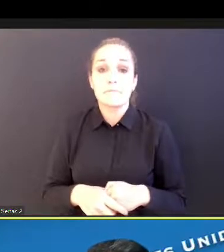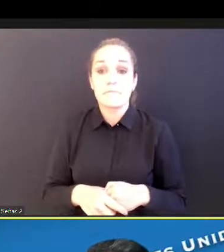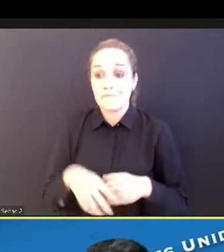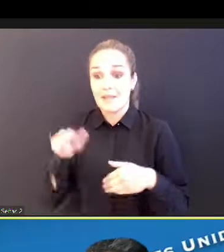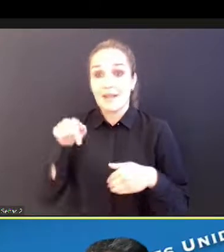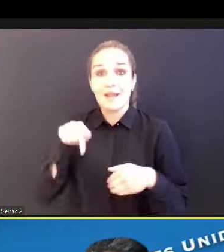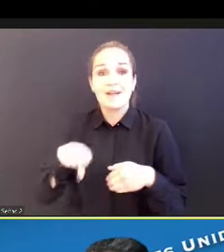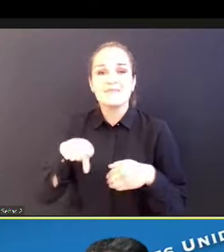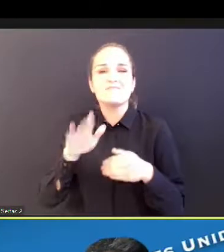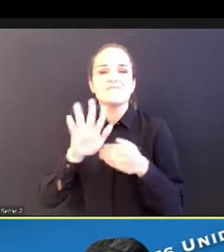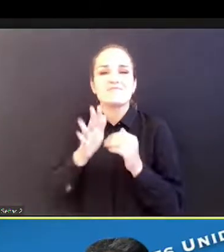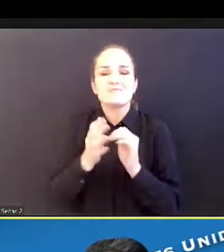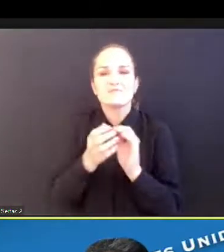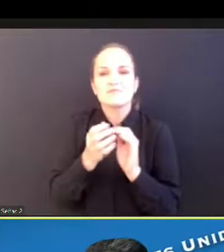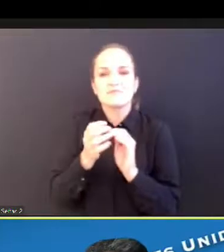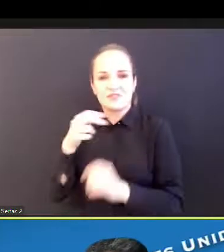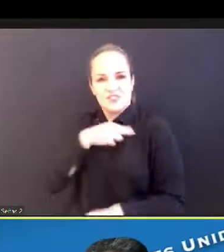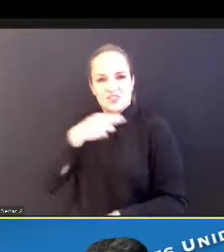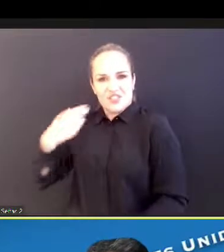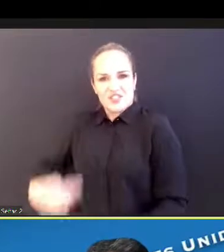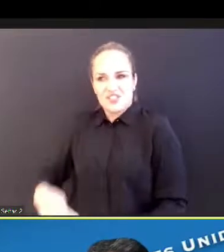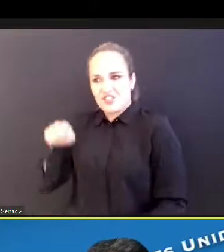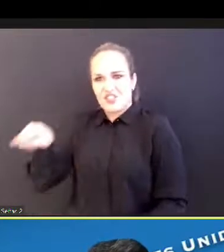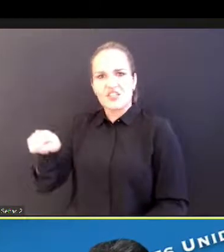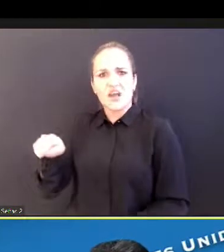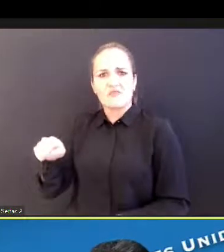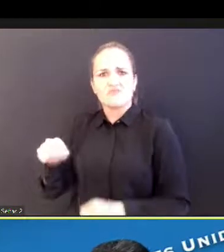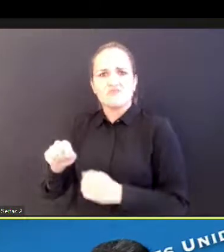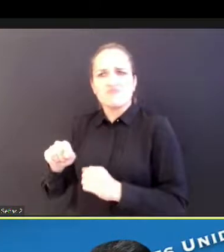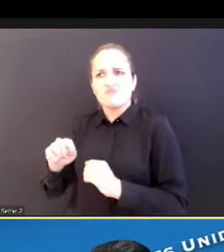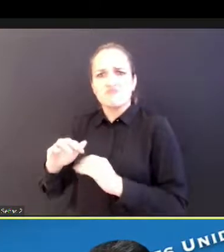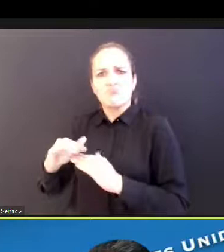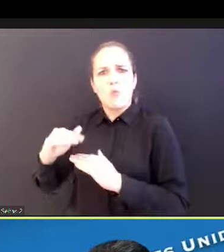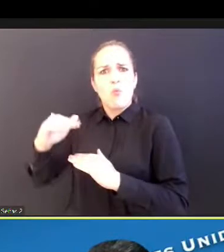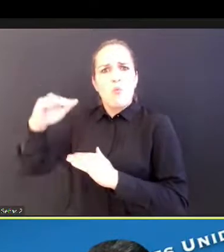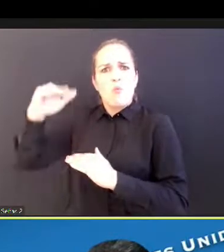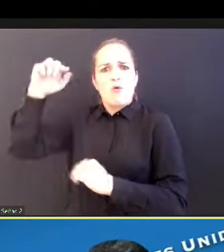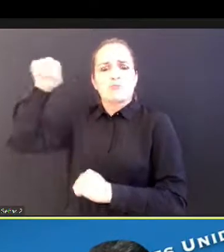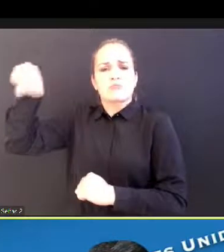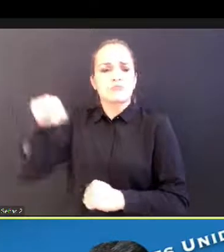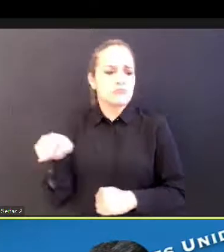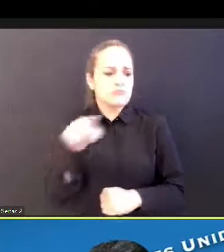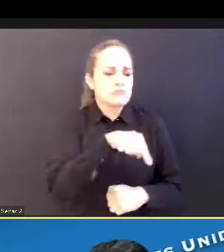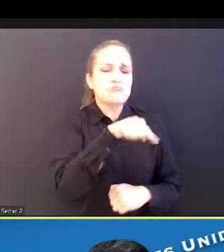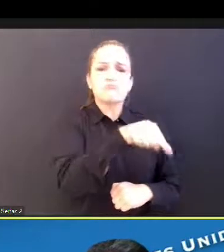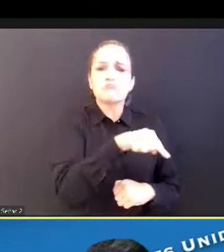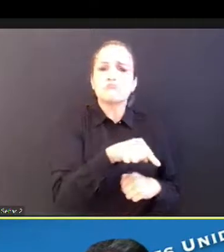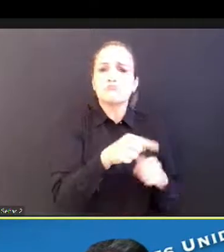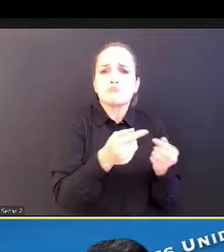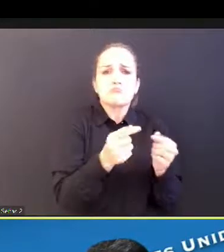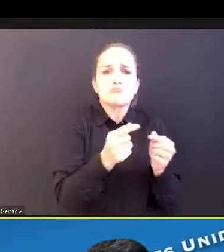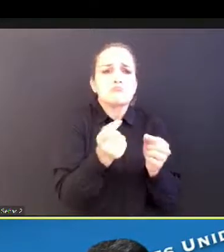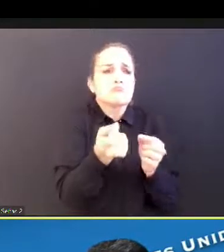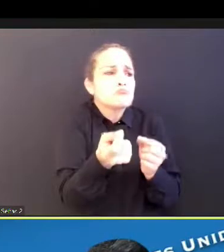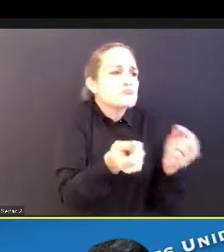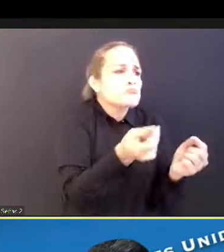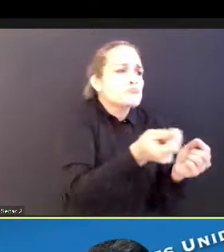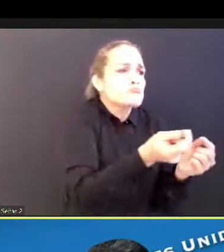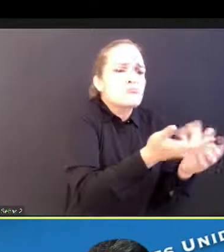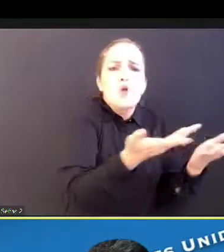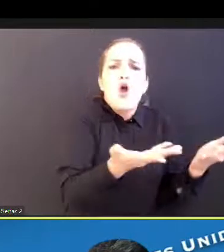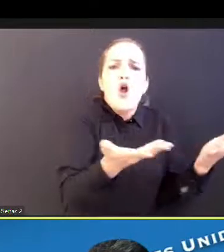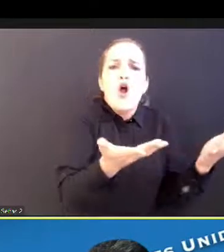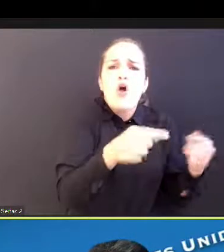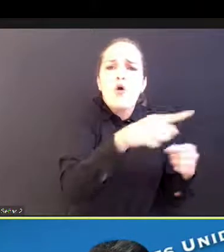developing countries mostly sell their digital solutions to big platforms. So how can governments make sure the